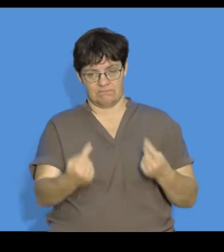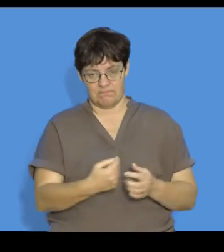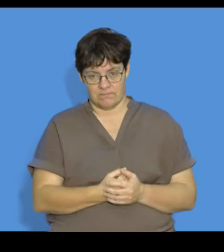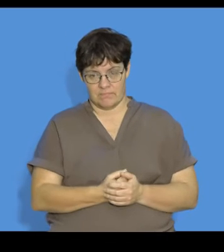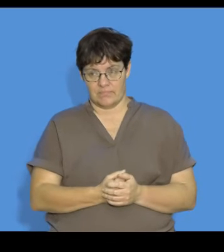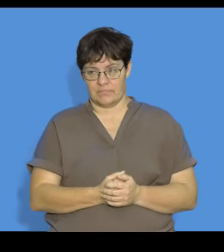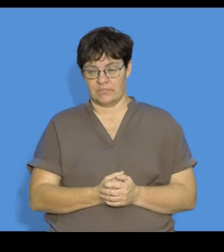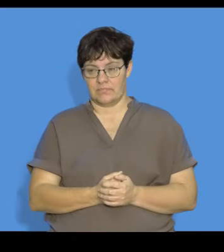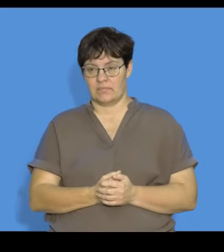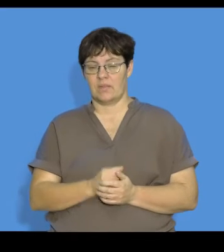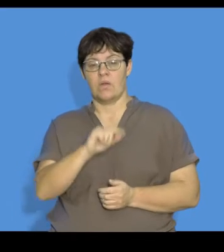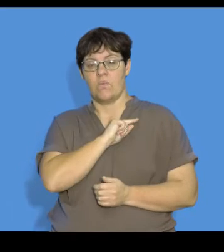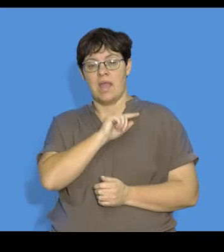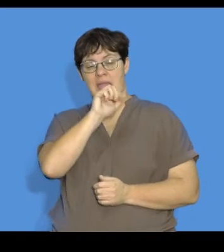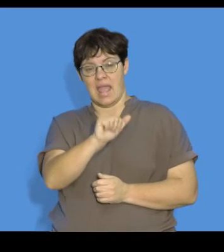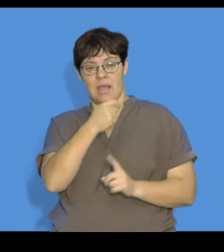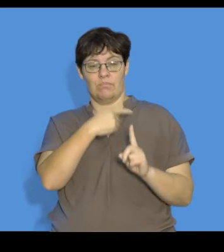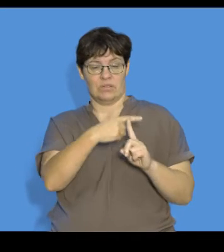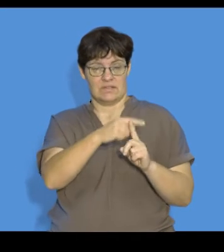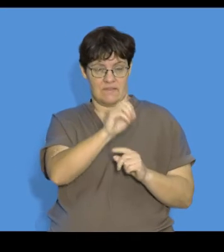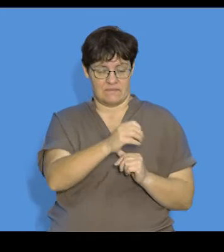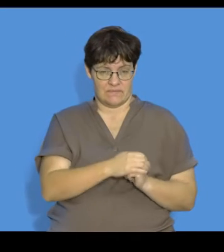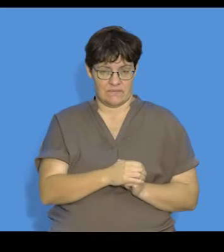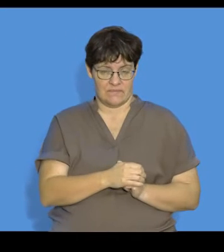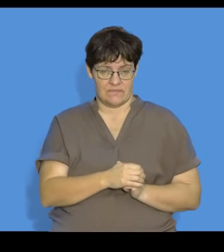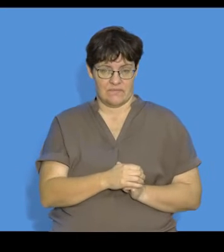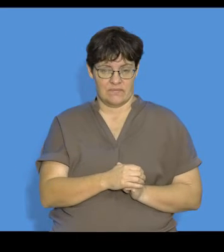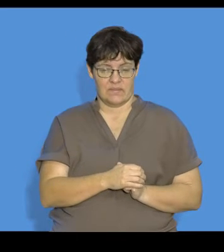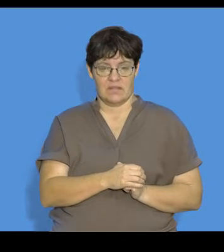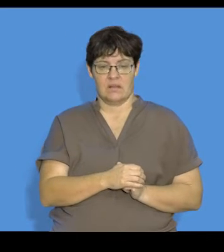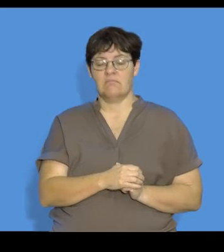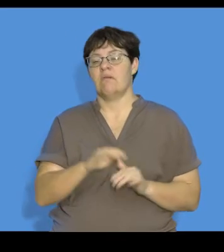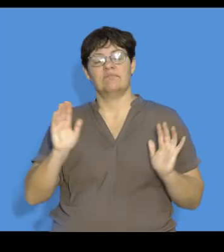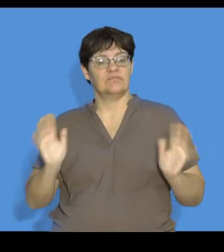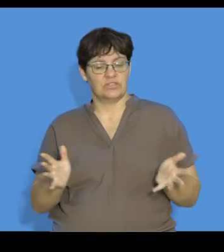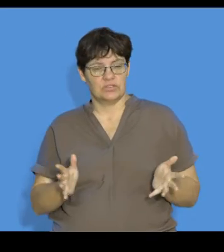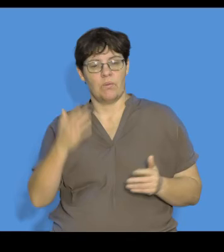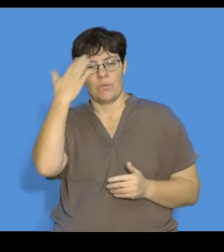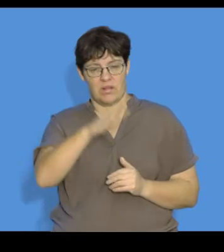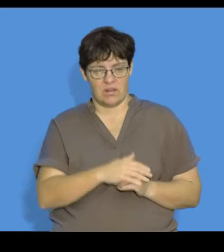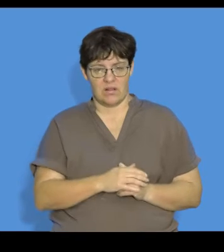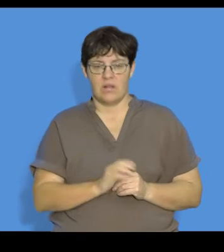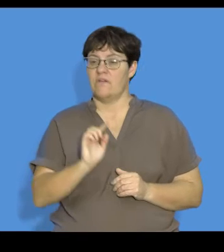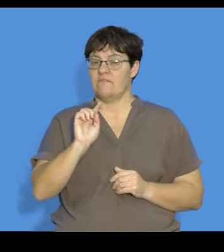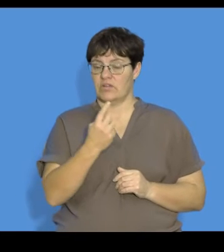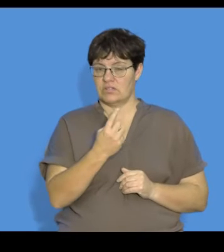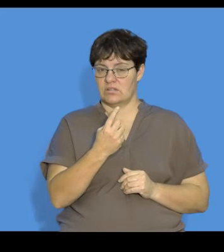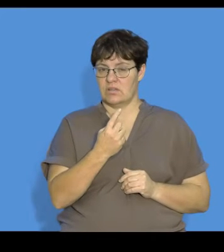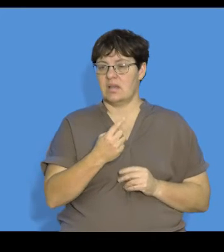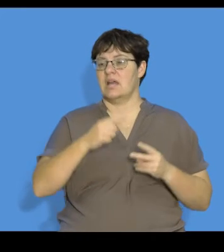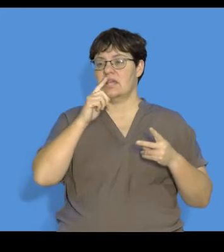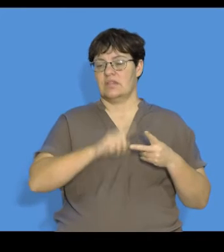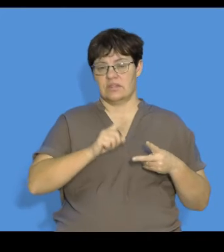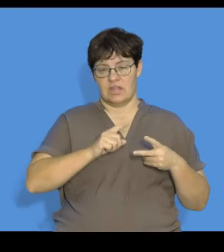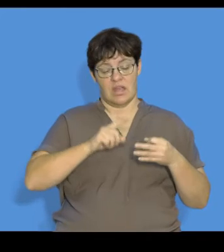Because a is positive, right, which is 1, already I know it must be in the first and in the third